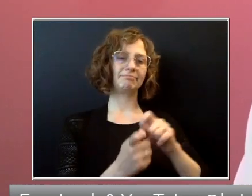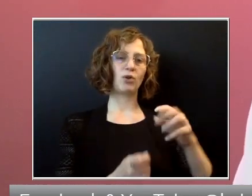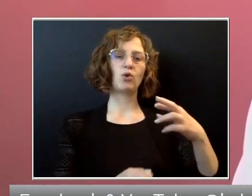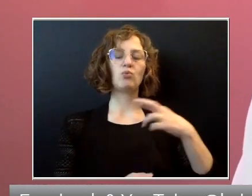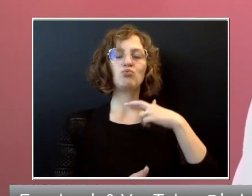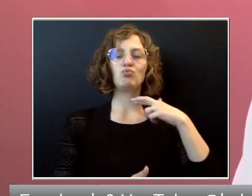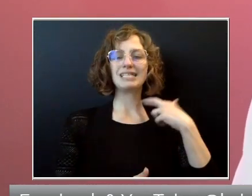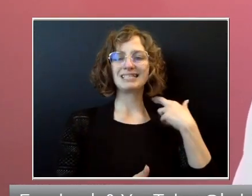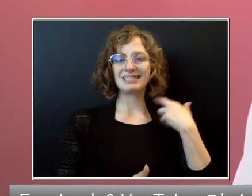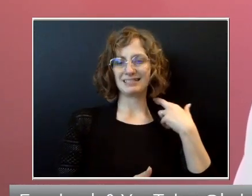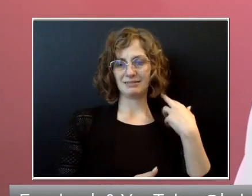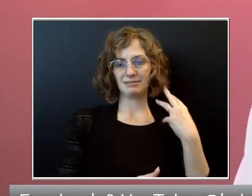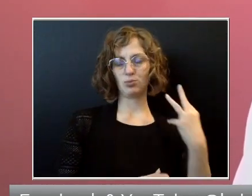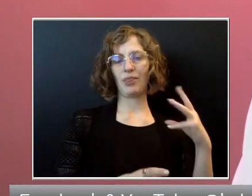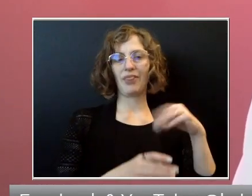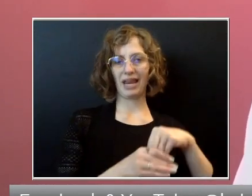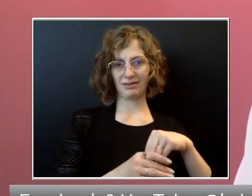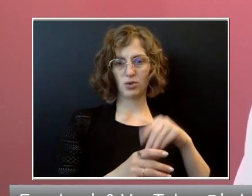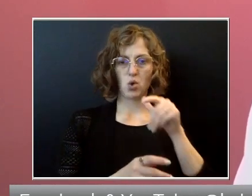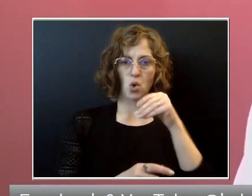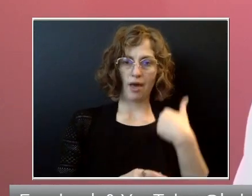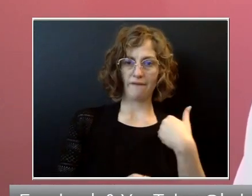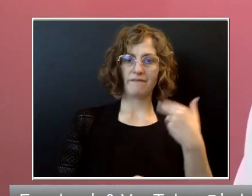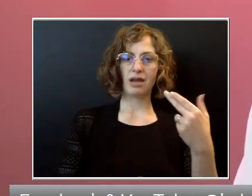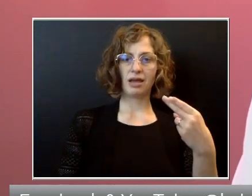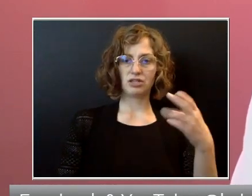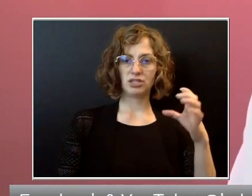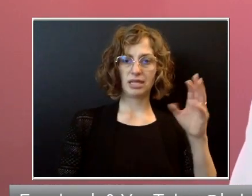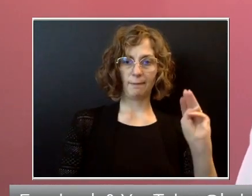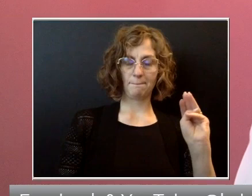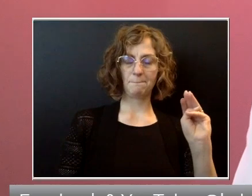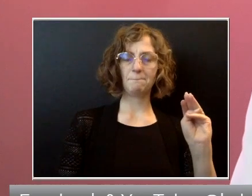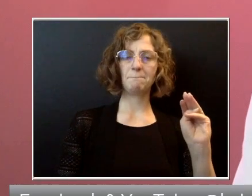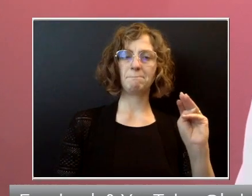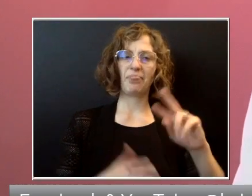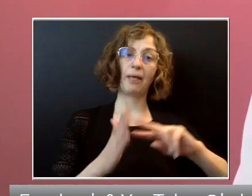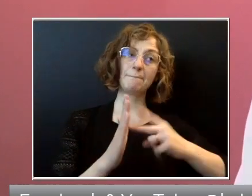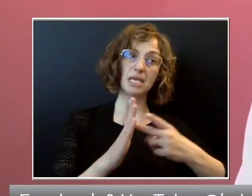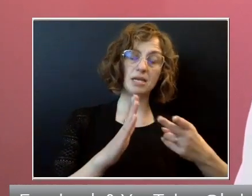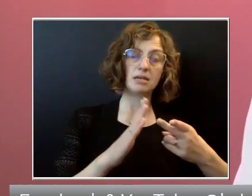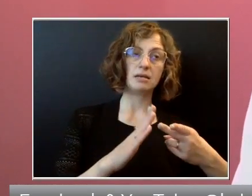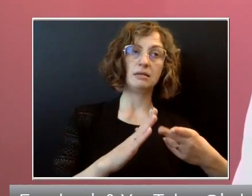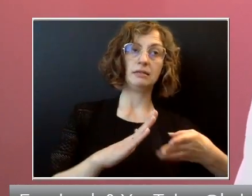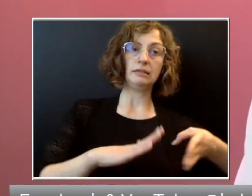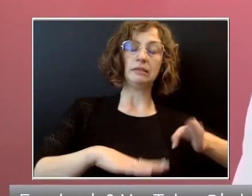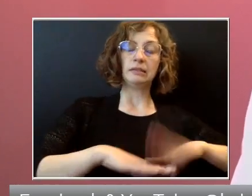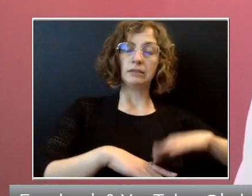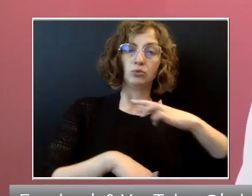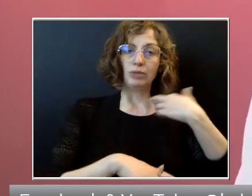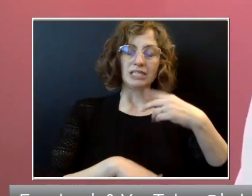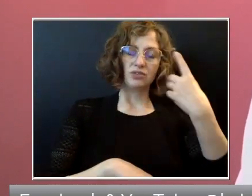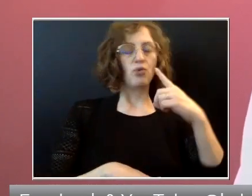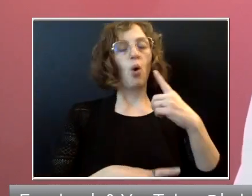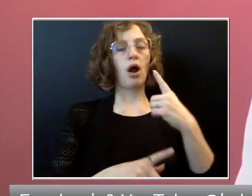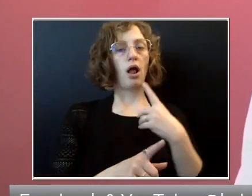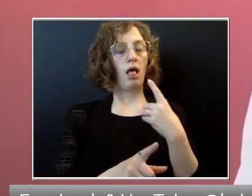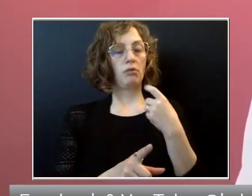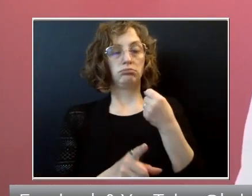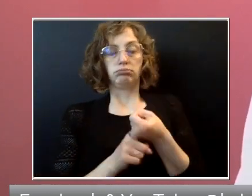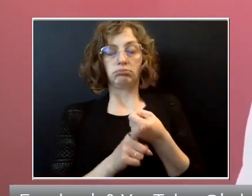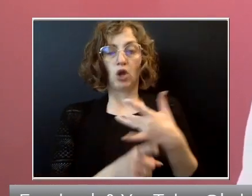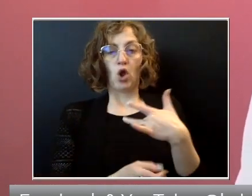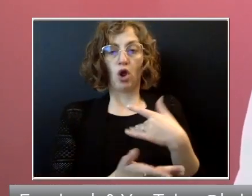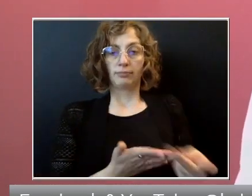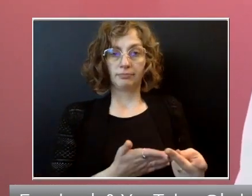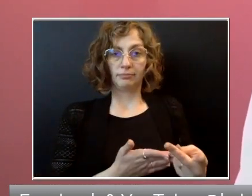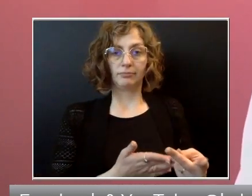population that put you at increased risk for sudden cardiac death. And one of those is a family history